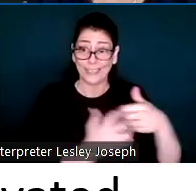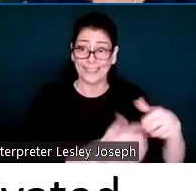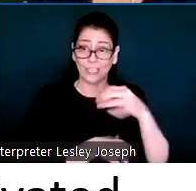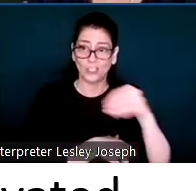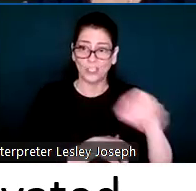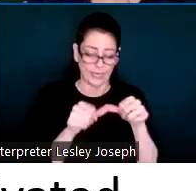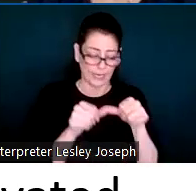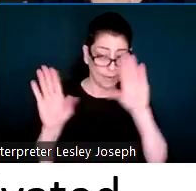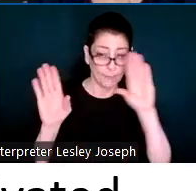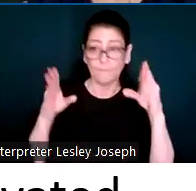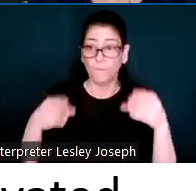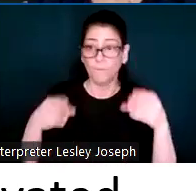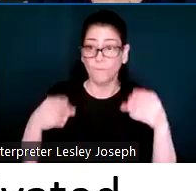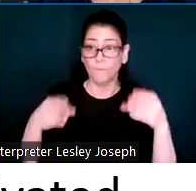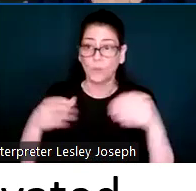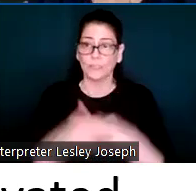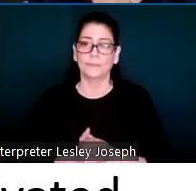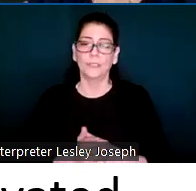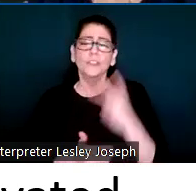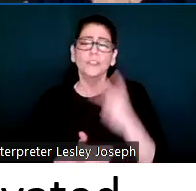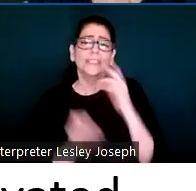let's see how we could put a pass into place.